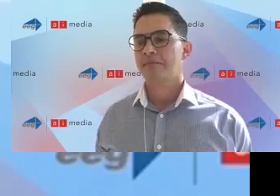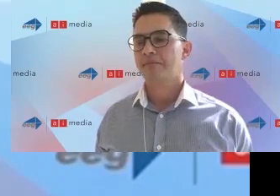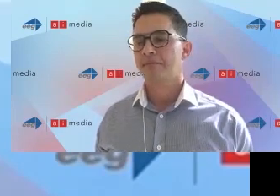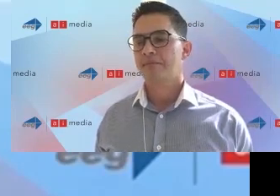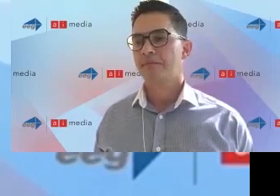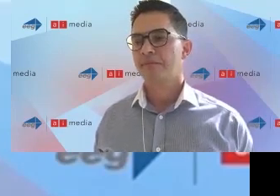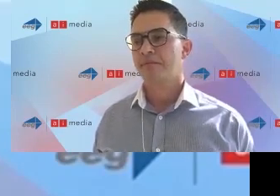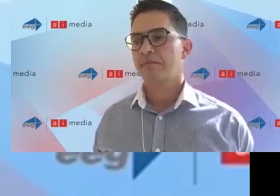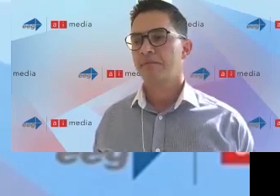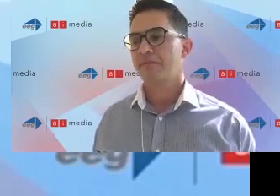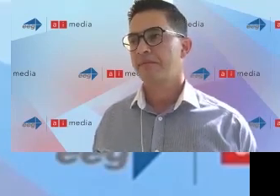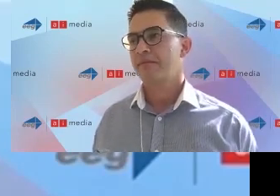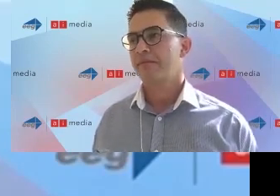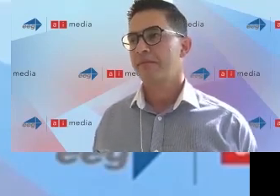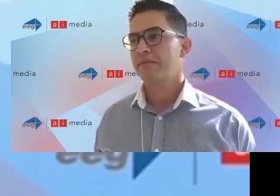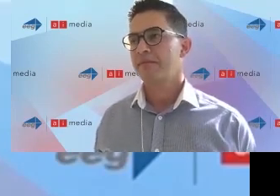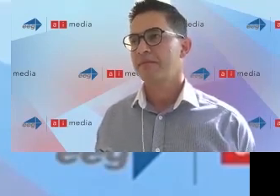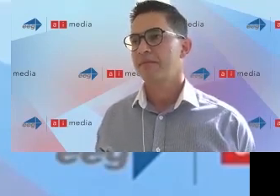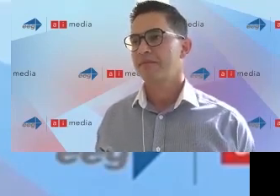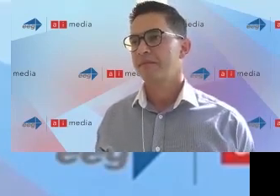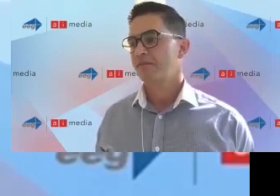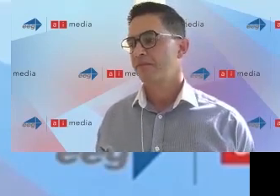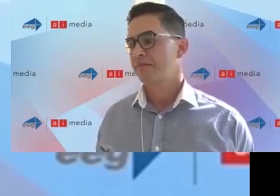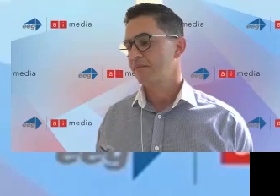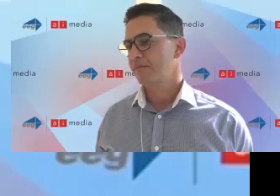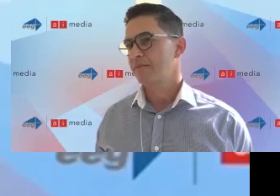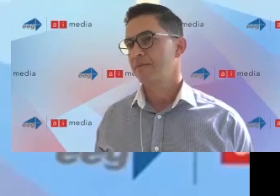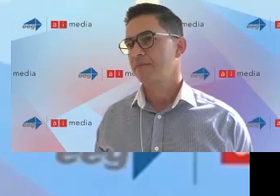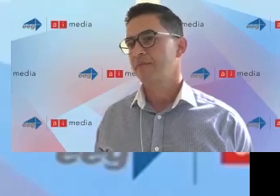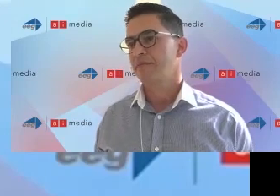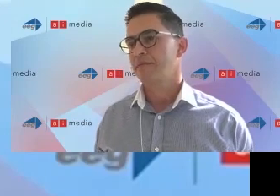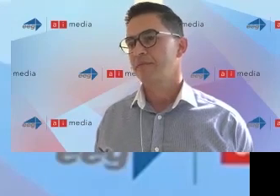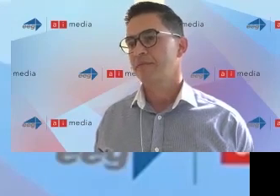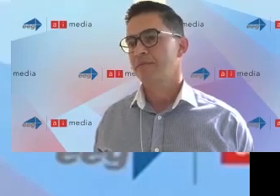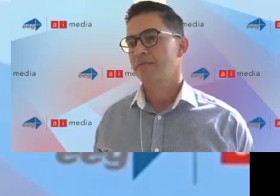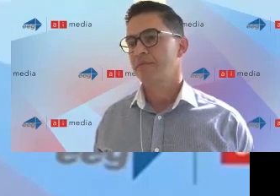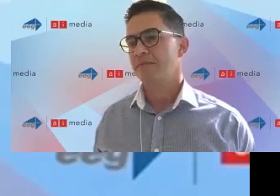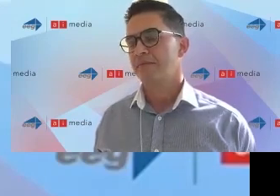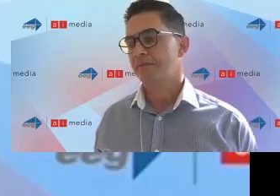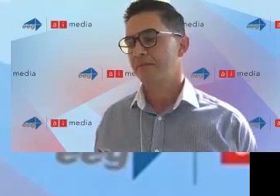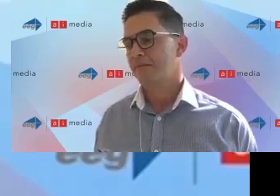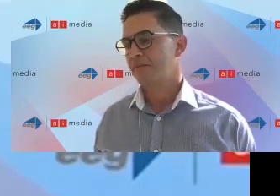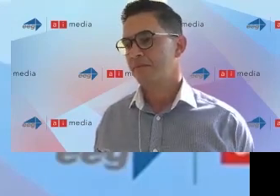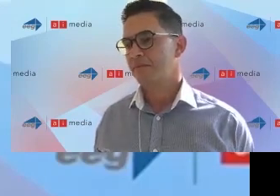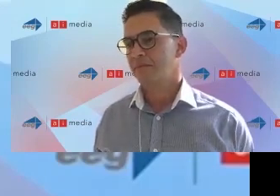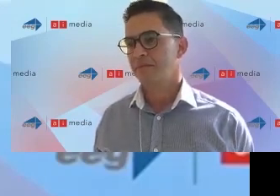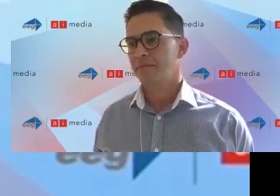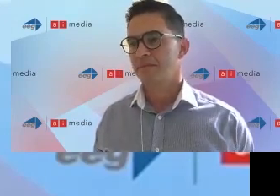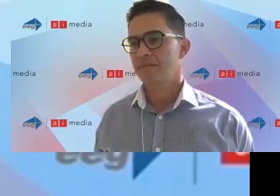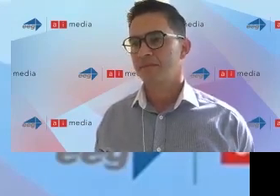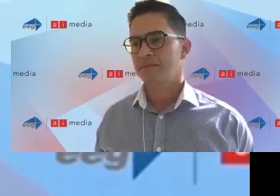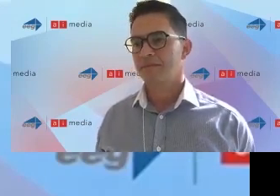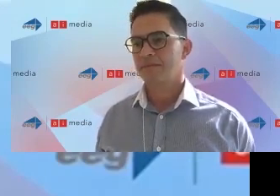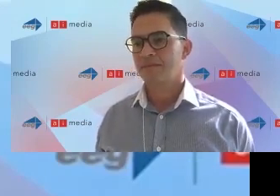with transitions to HD video and saw the growth of broadcast services into cloud, ultra-high